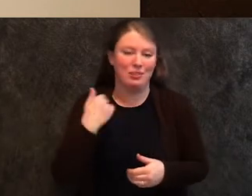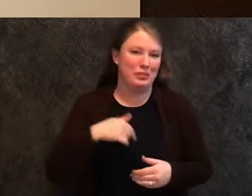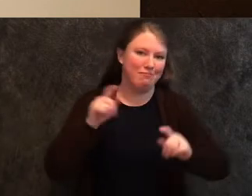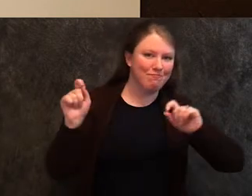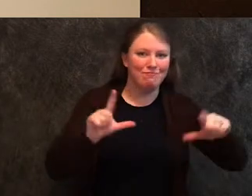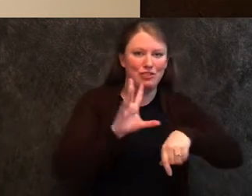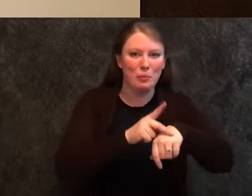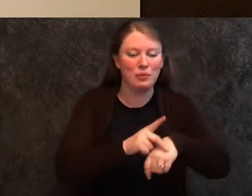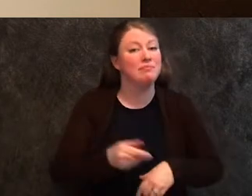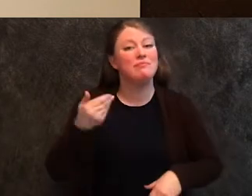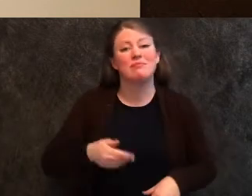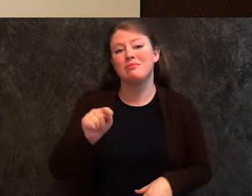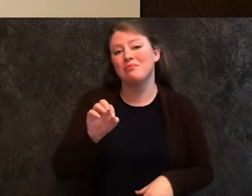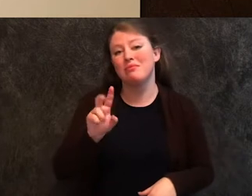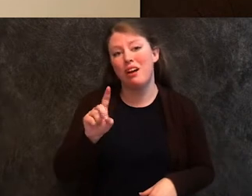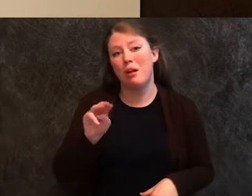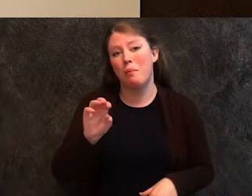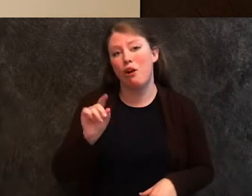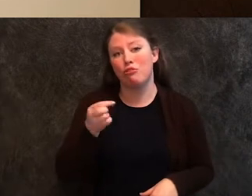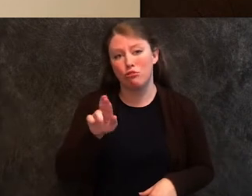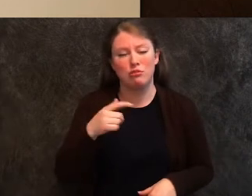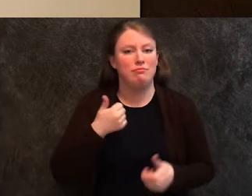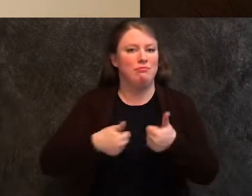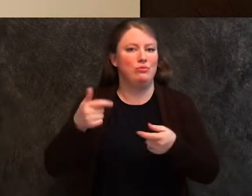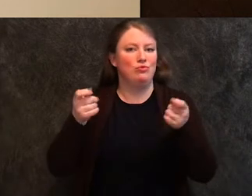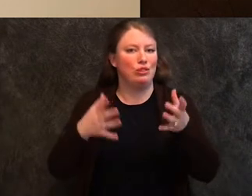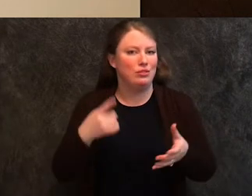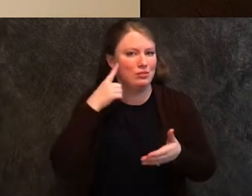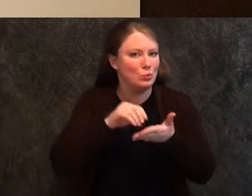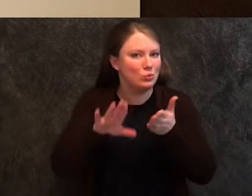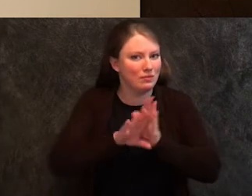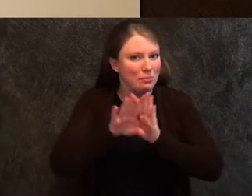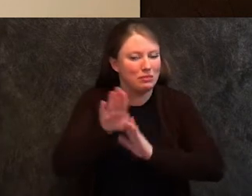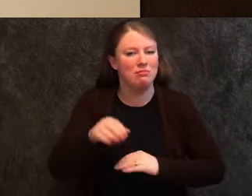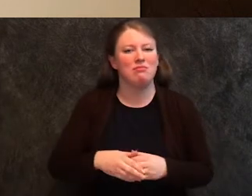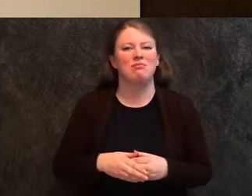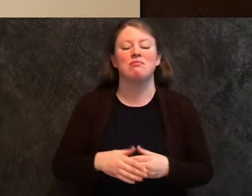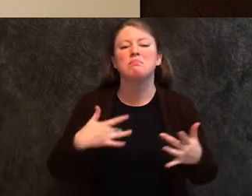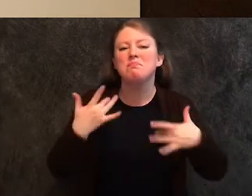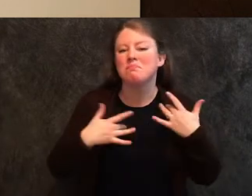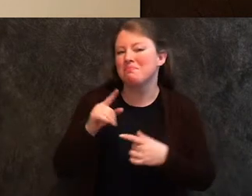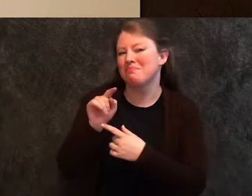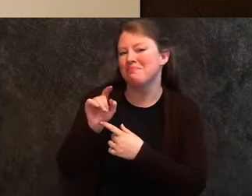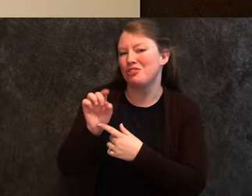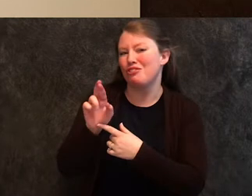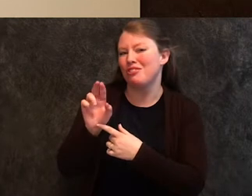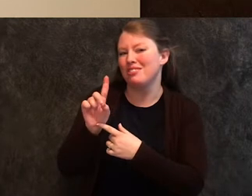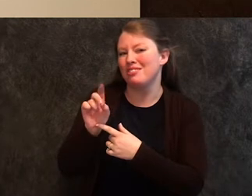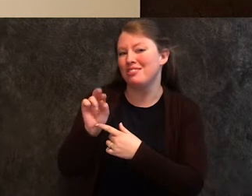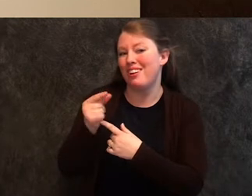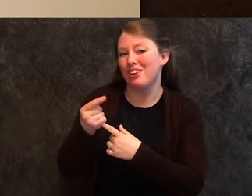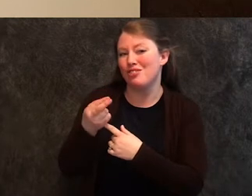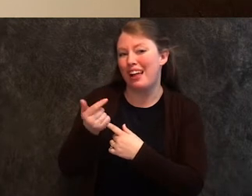name is Todd Monger. I'm the Executive Director of Student Development, and I'm super excited to be able to be invited by Dr. Graham to share